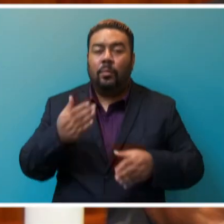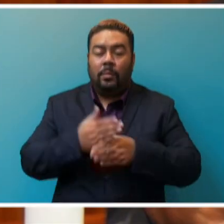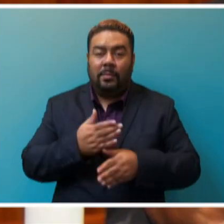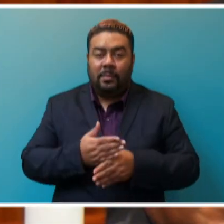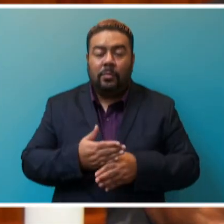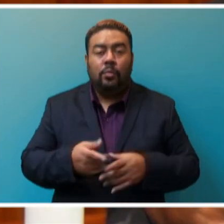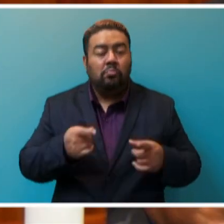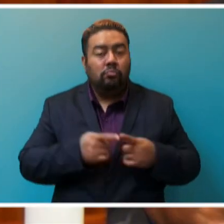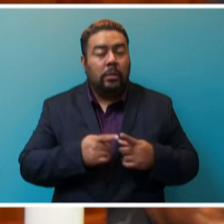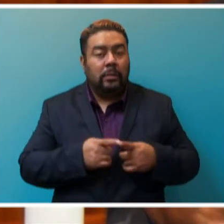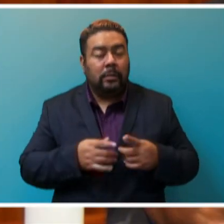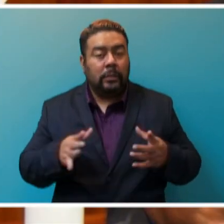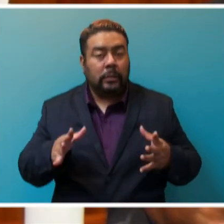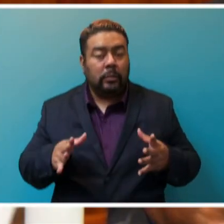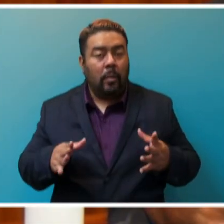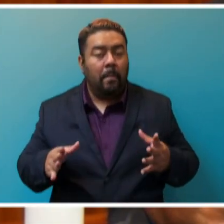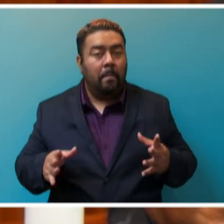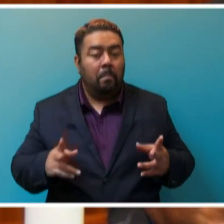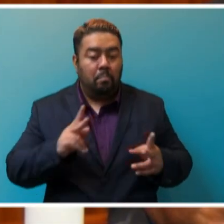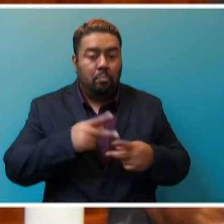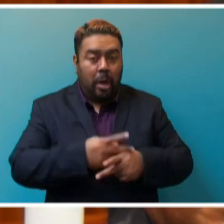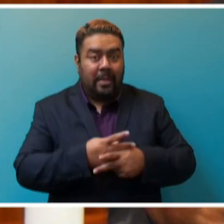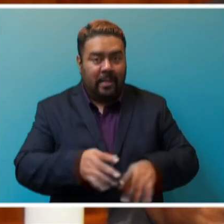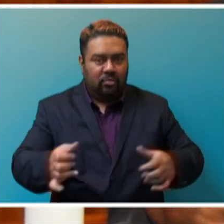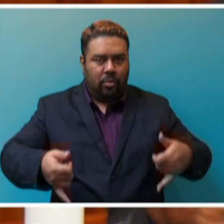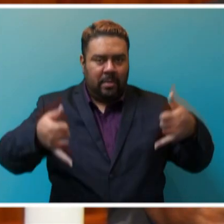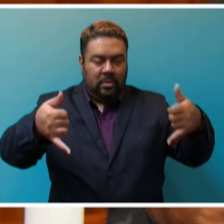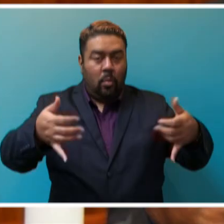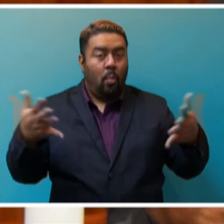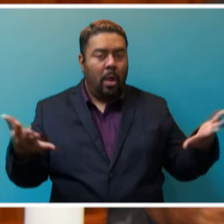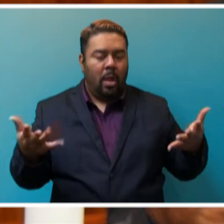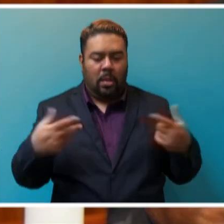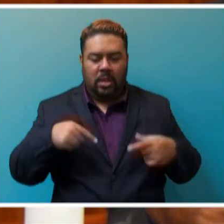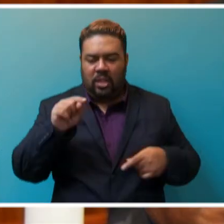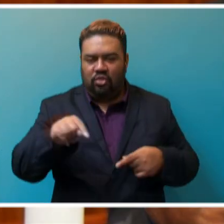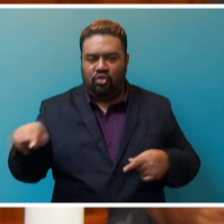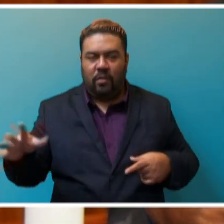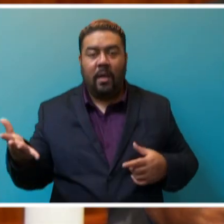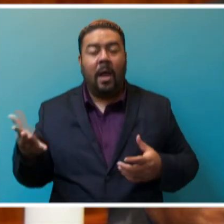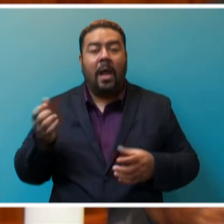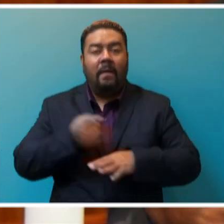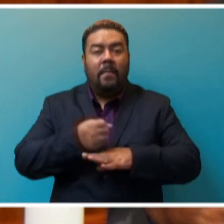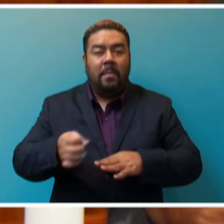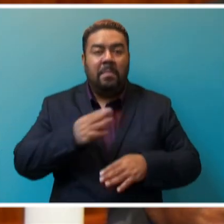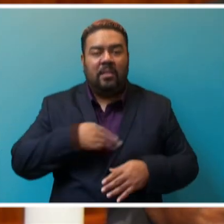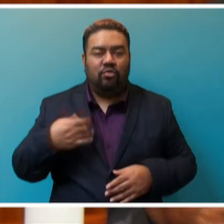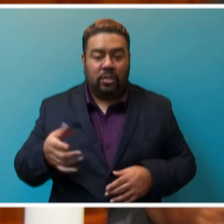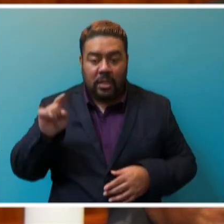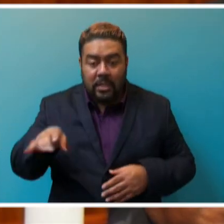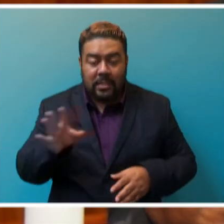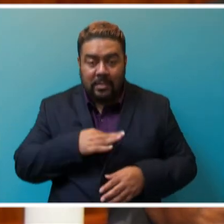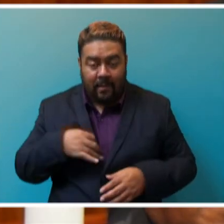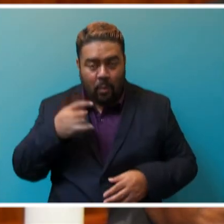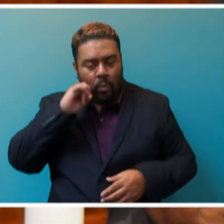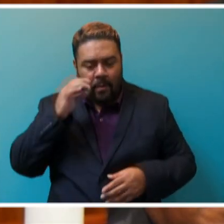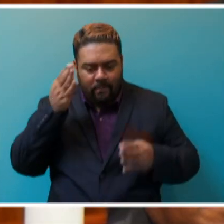appoint productivity champions in each of these government ministries. These champions will serve as focal points